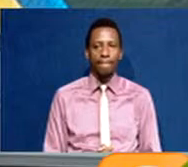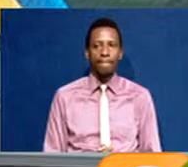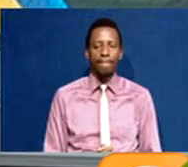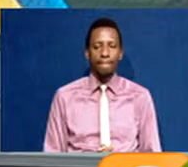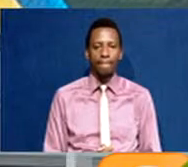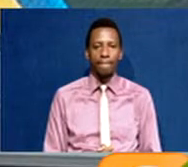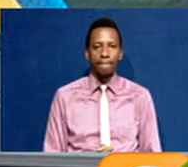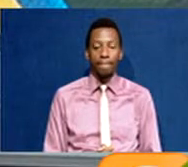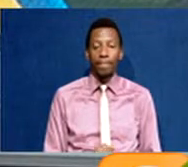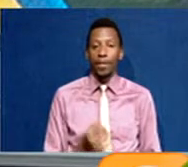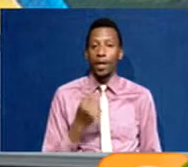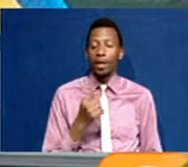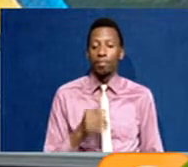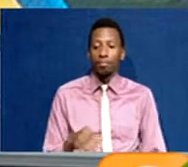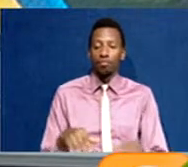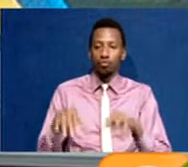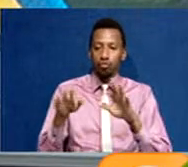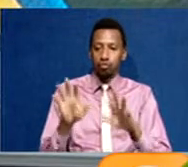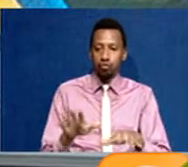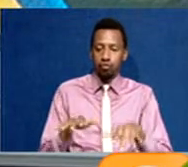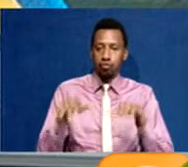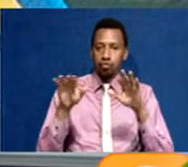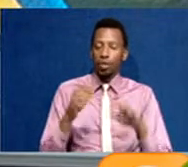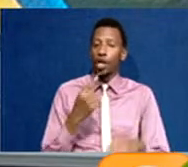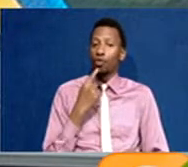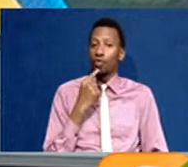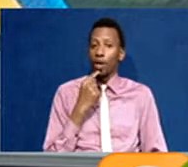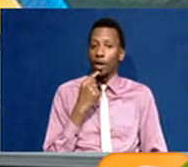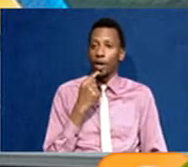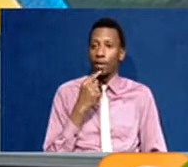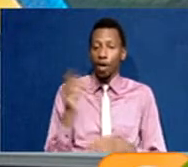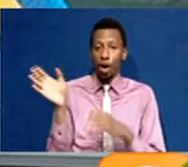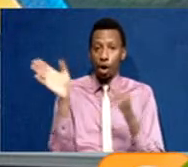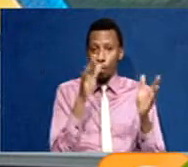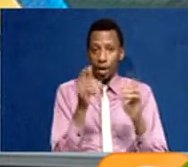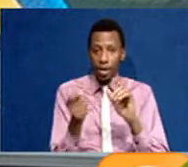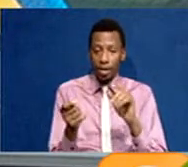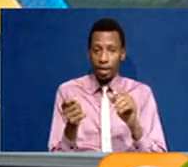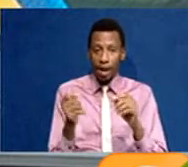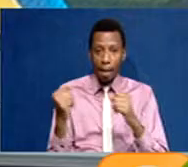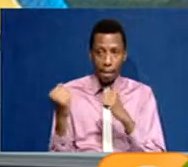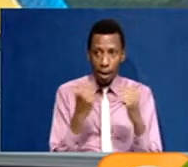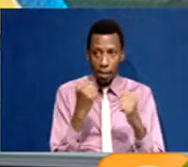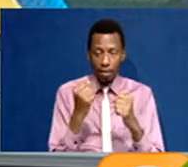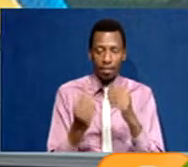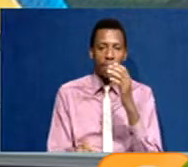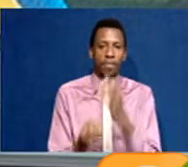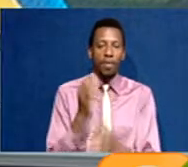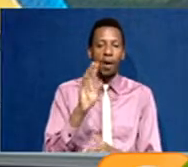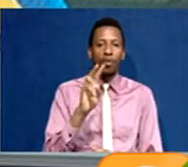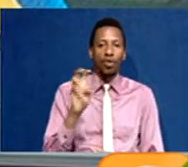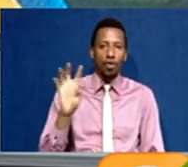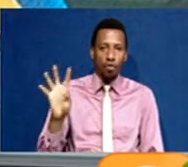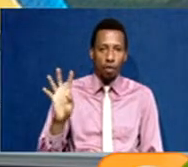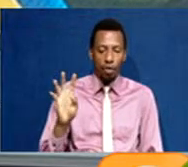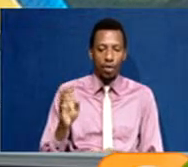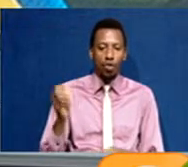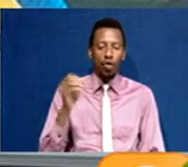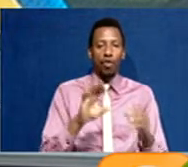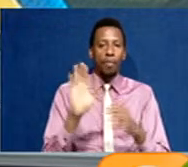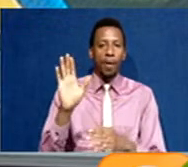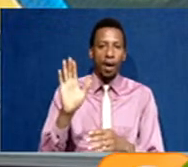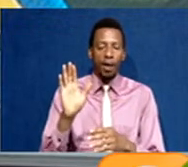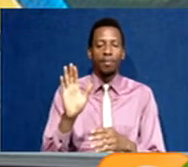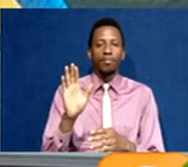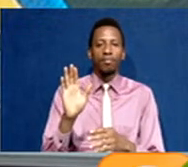And Lake Turkana Wind Power unveiled its 2024 sustainability report, quantifying its contribution to Kenya's energy